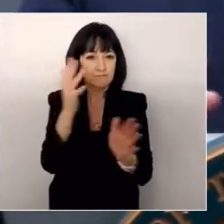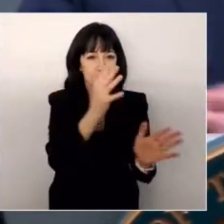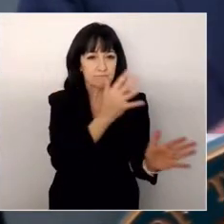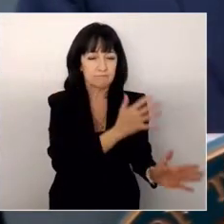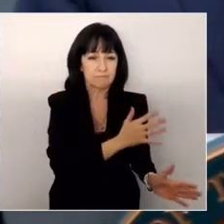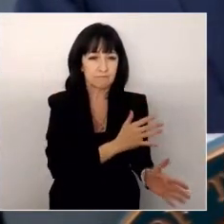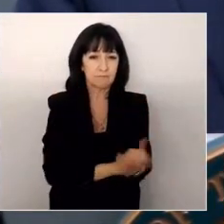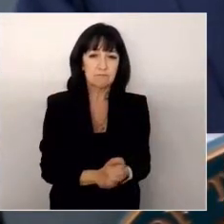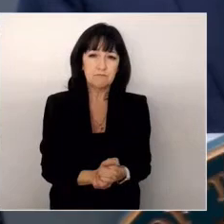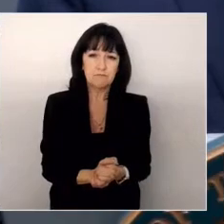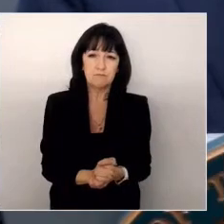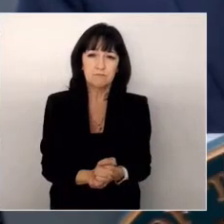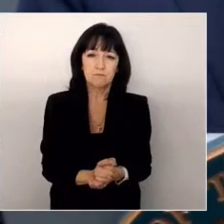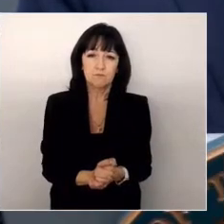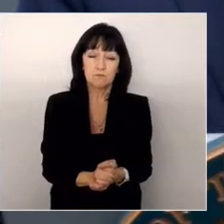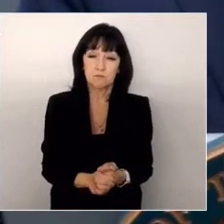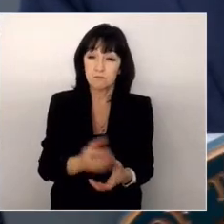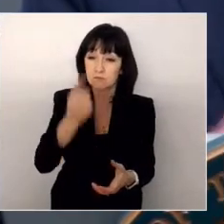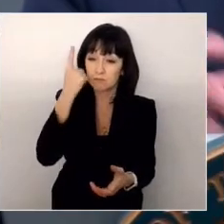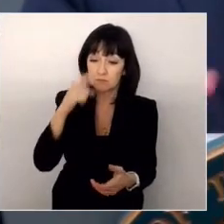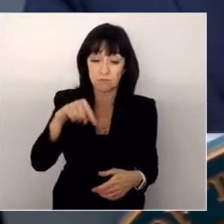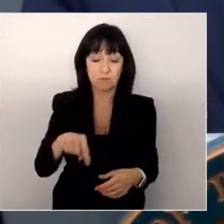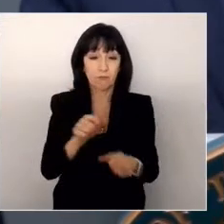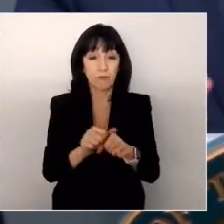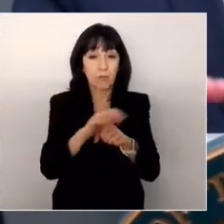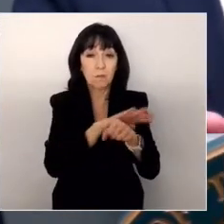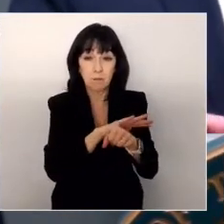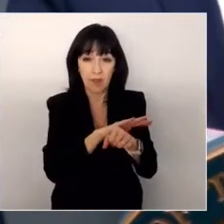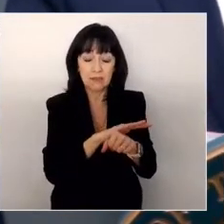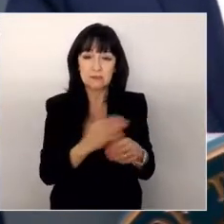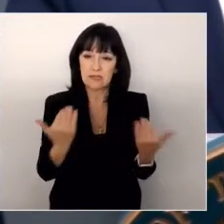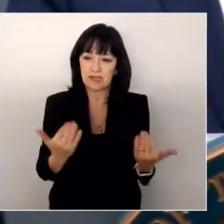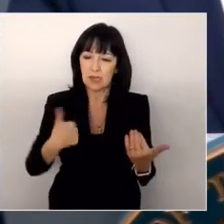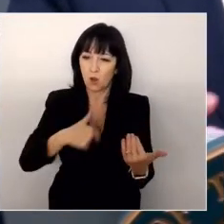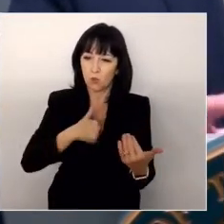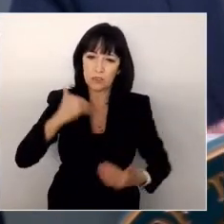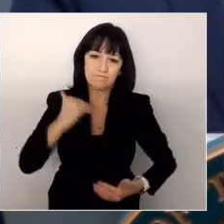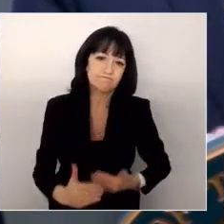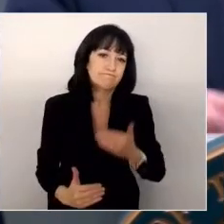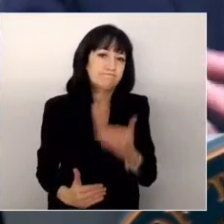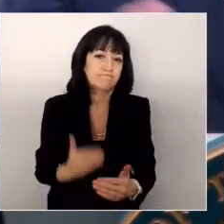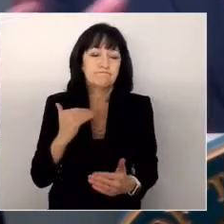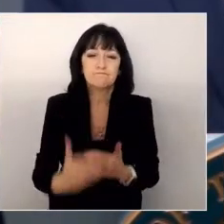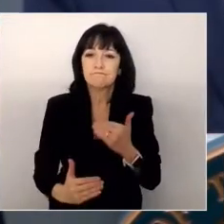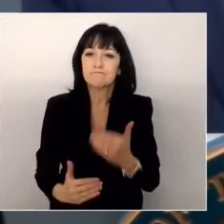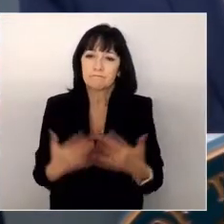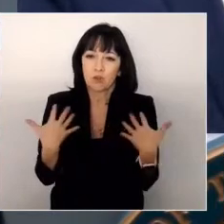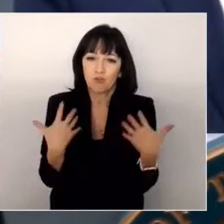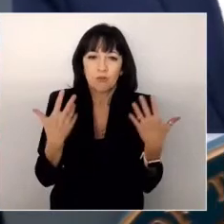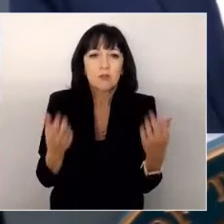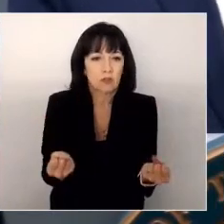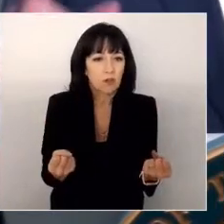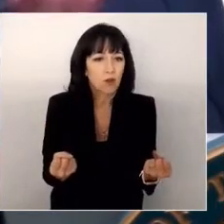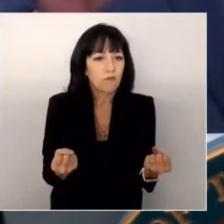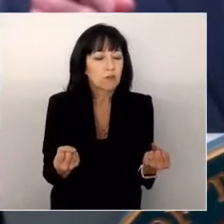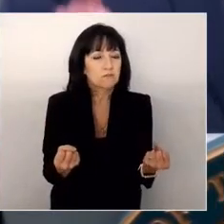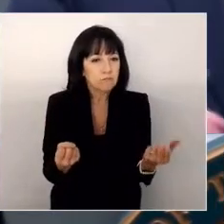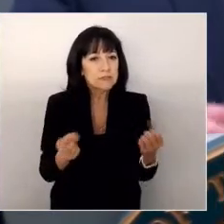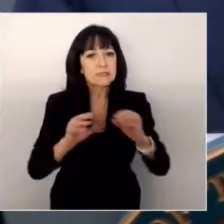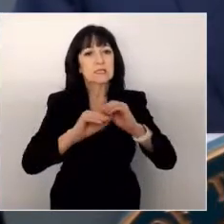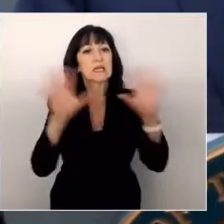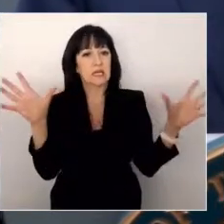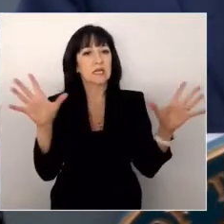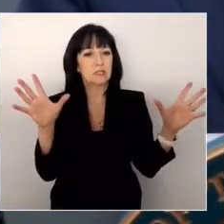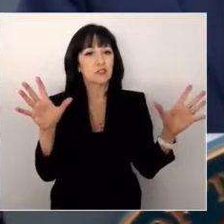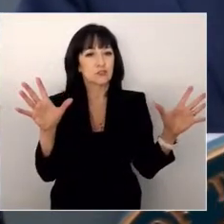As we recover from this pandemic, it's clear that expanding economic opportunity for all Delaware families must be